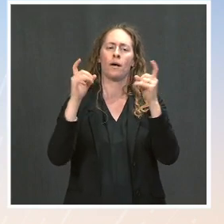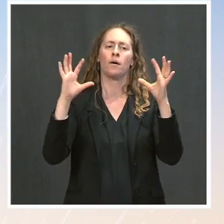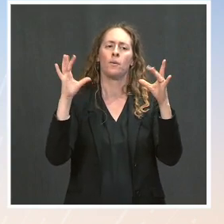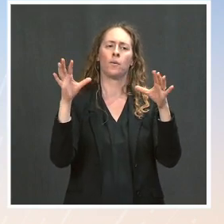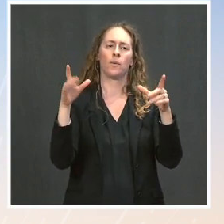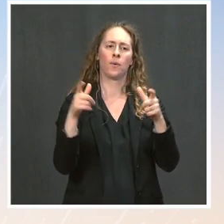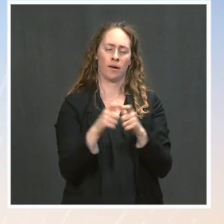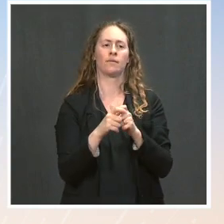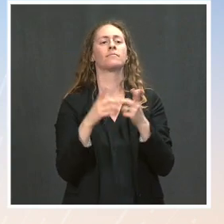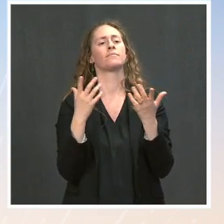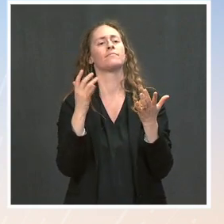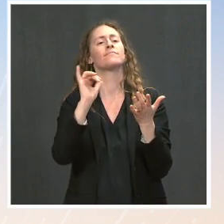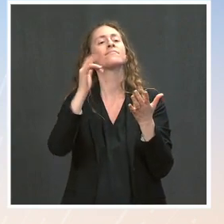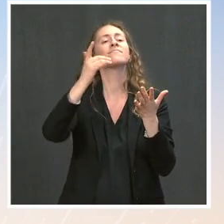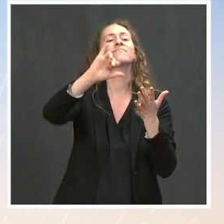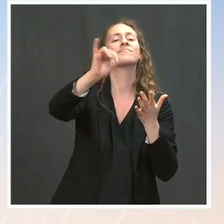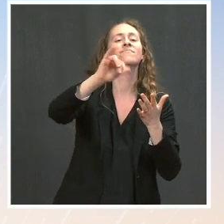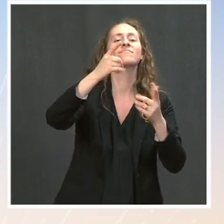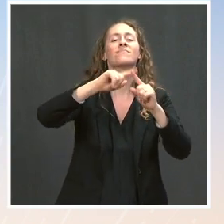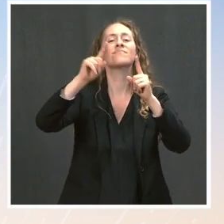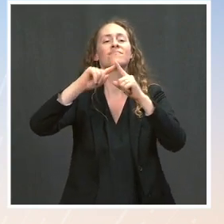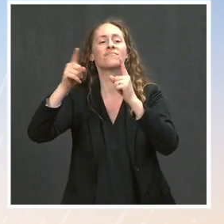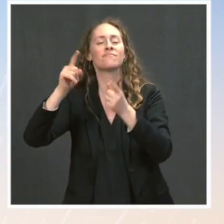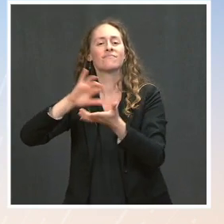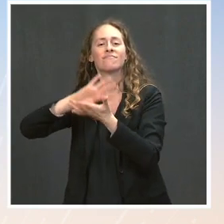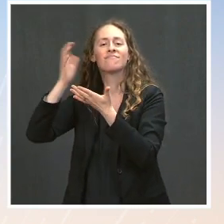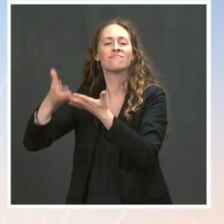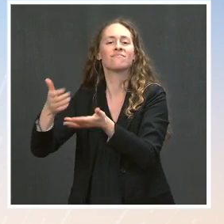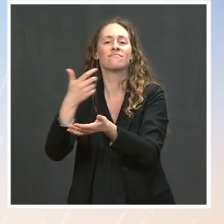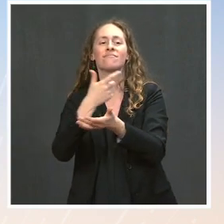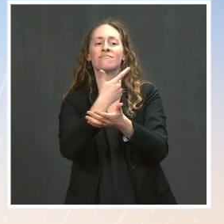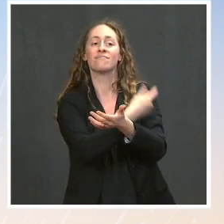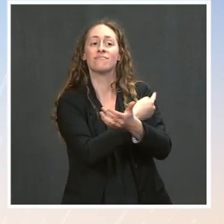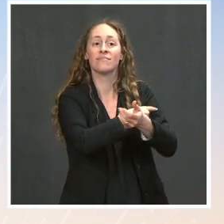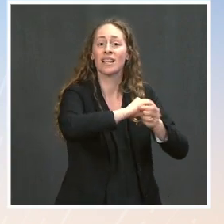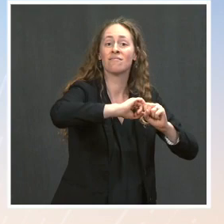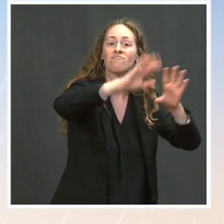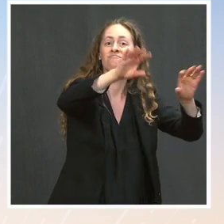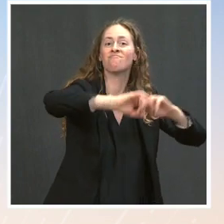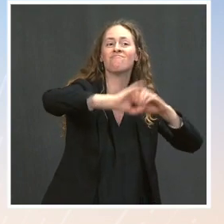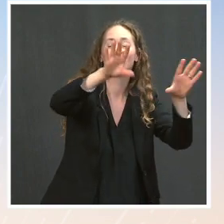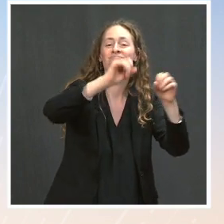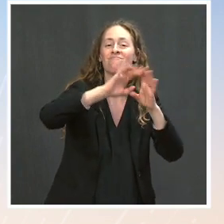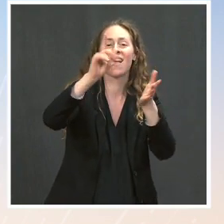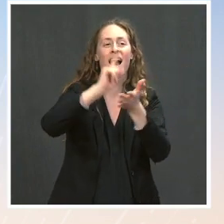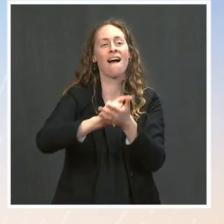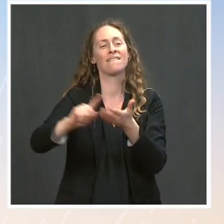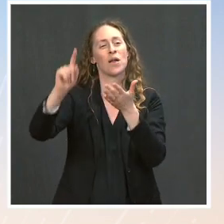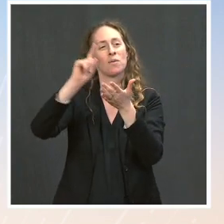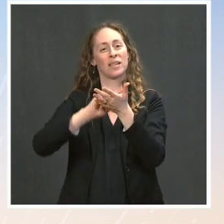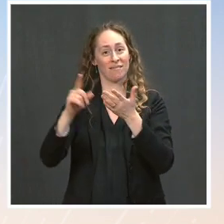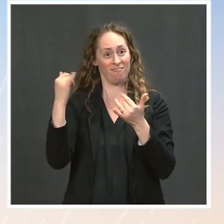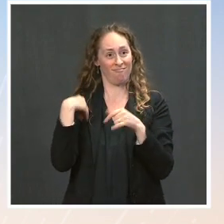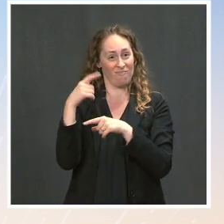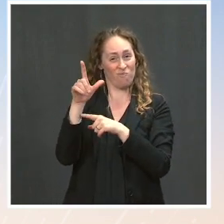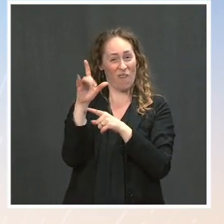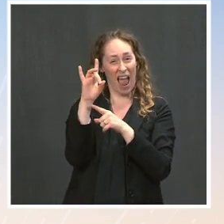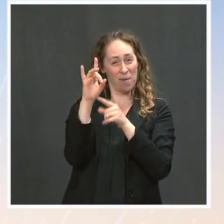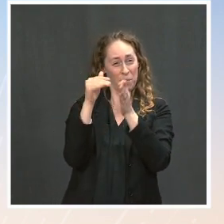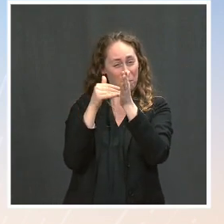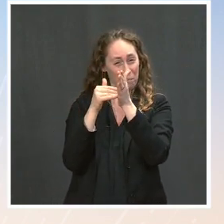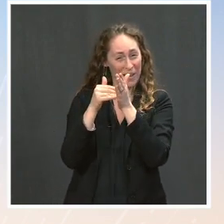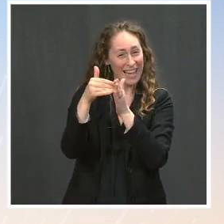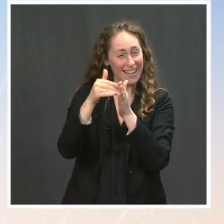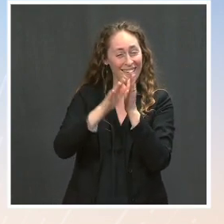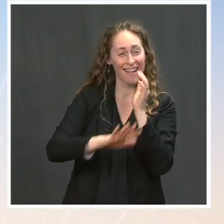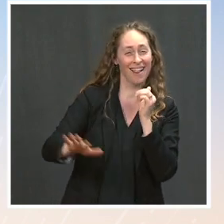going out to states, which have increased nearly every week. We're talking about an average of about 28 million out to states now. It's an